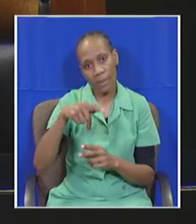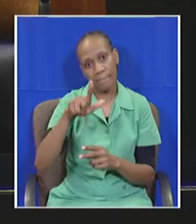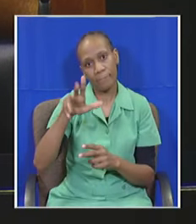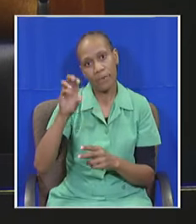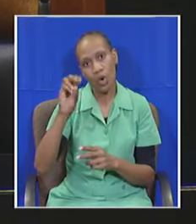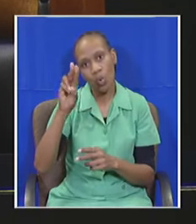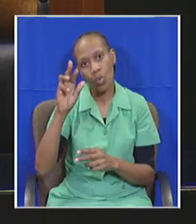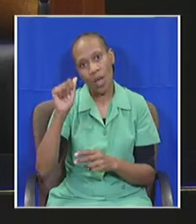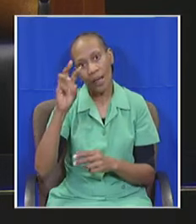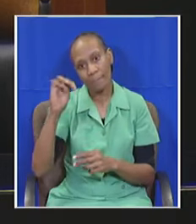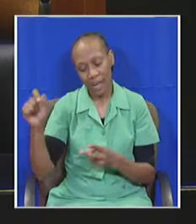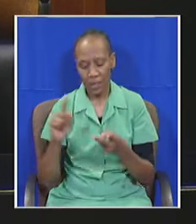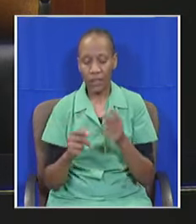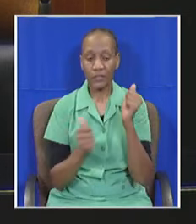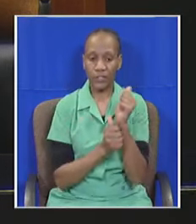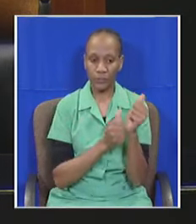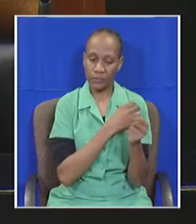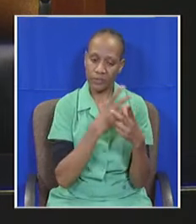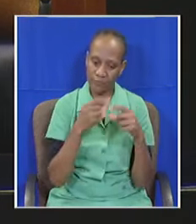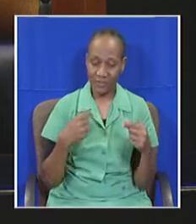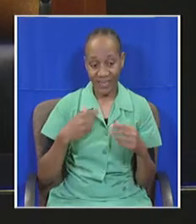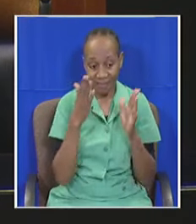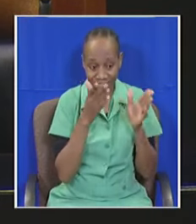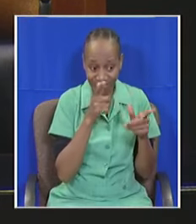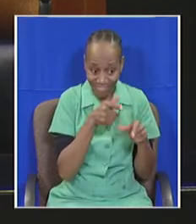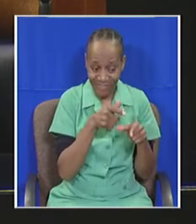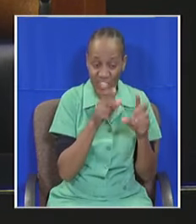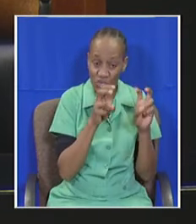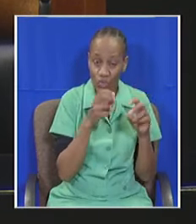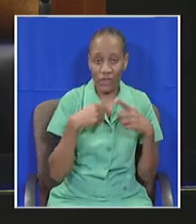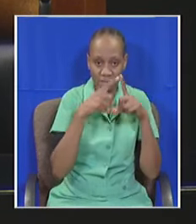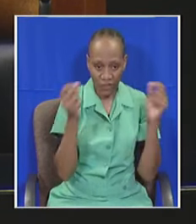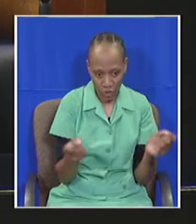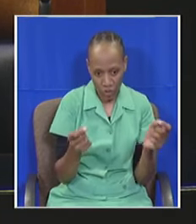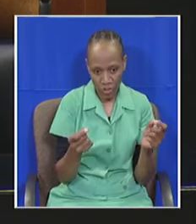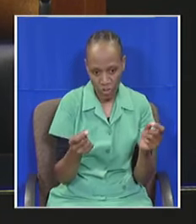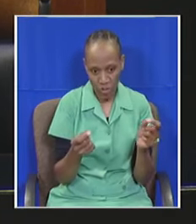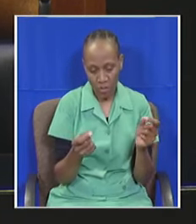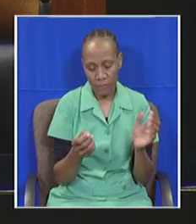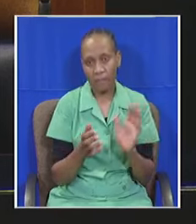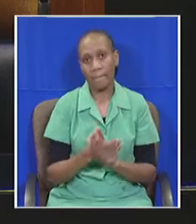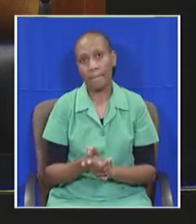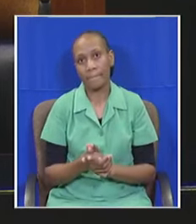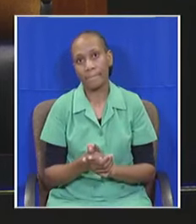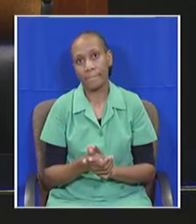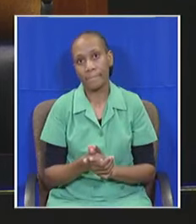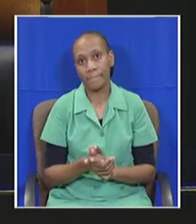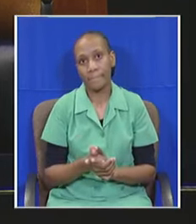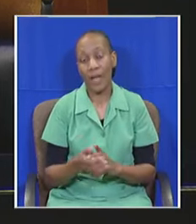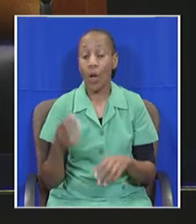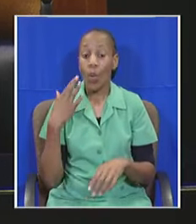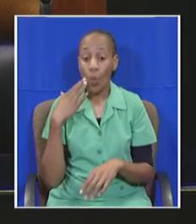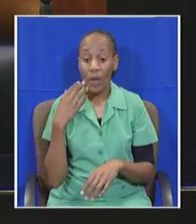Deputy Minister, and I've dealt with that part, the second part, that is the Honorable Deputy Minister. At the time of